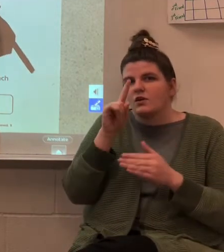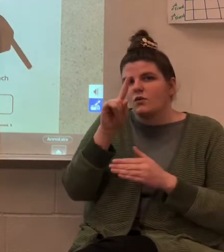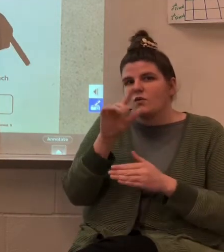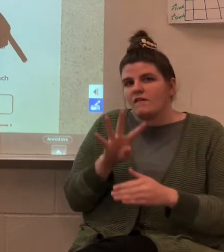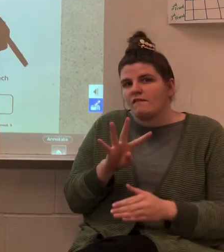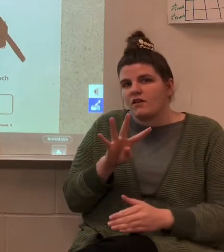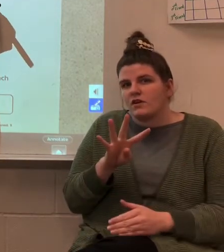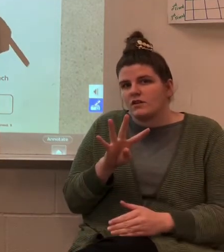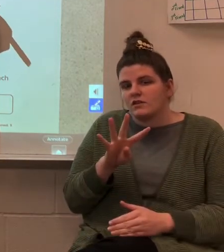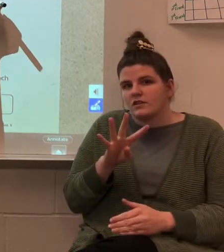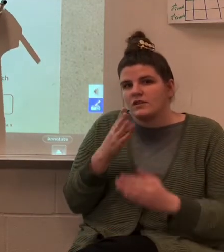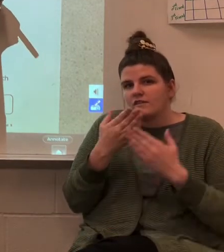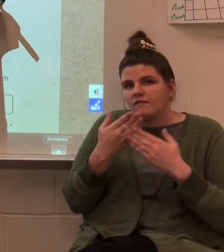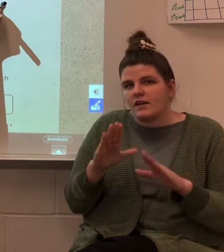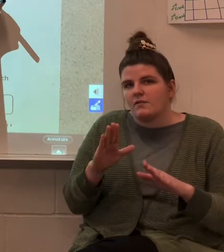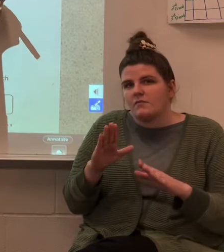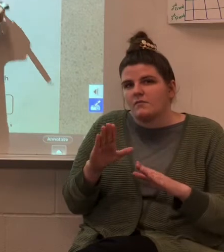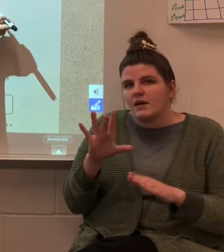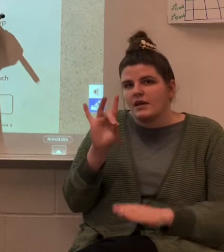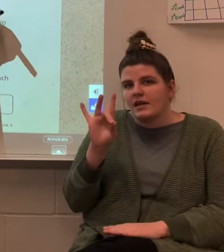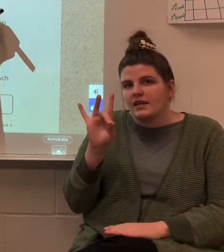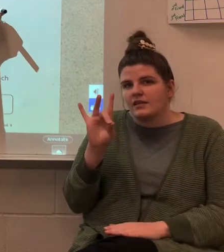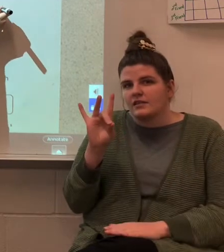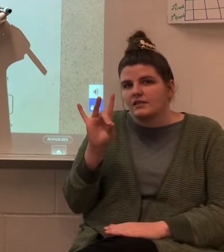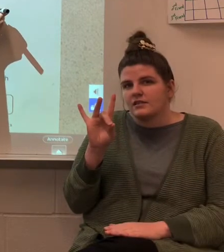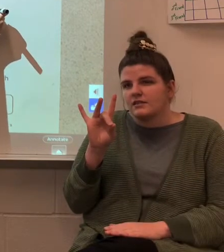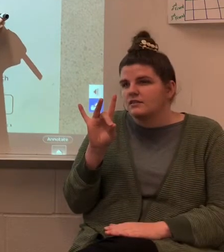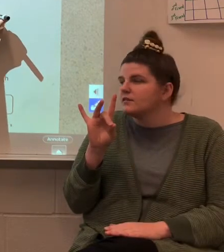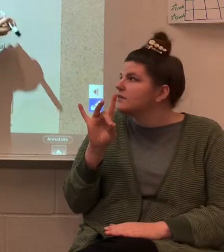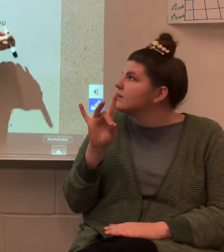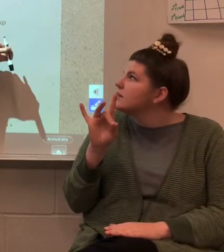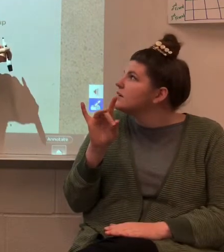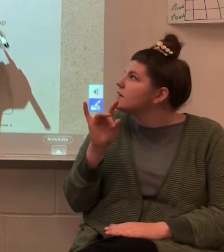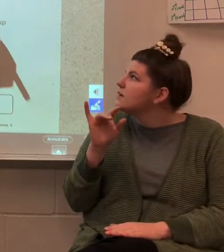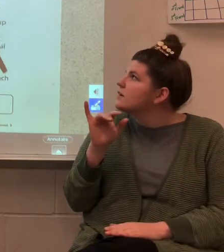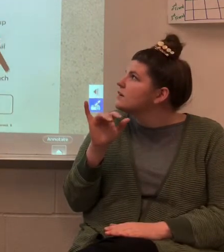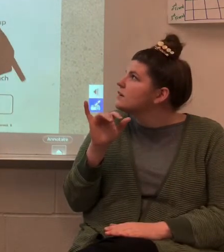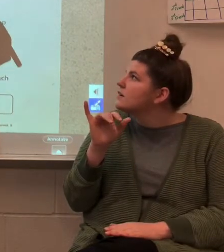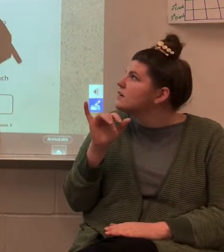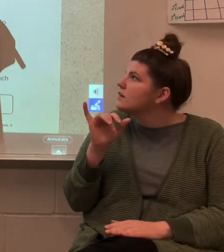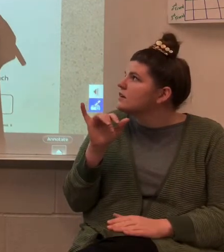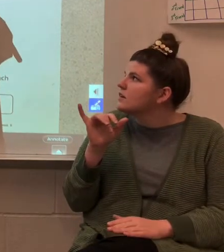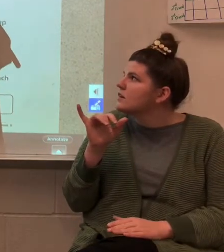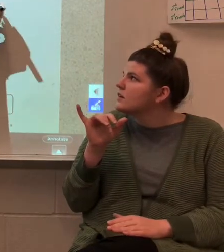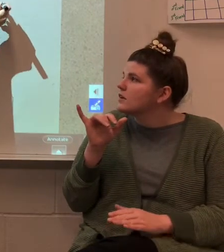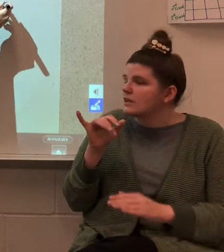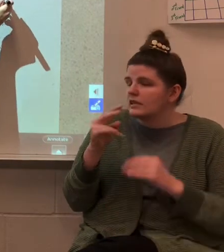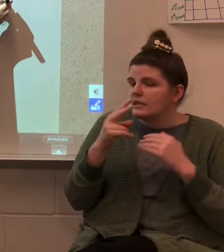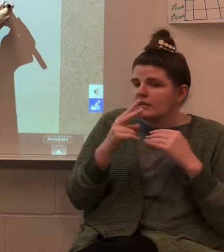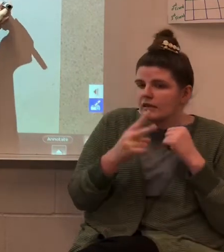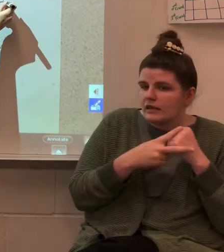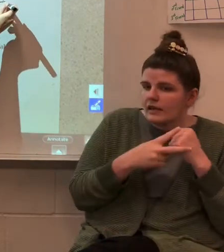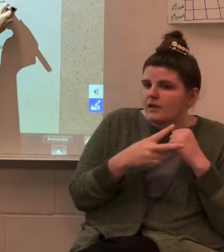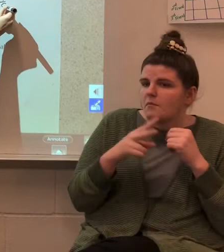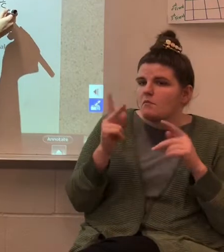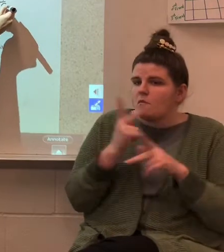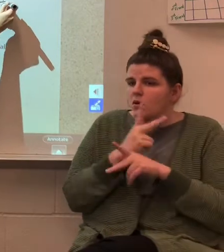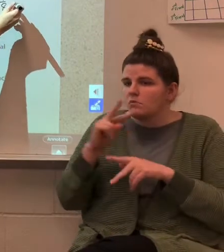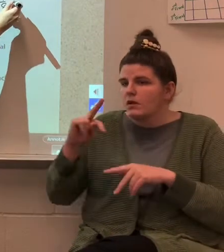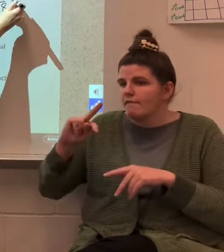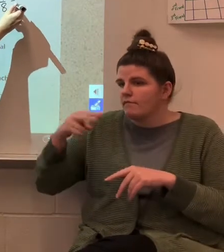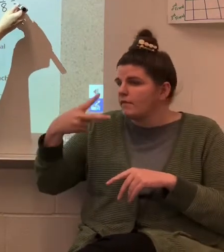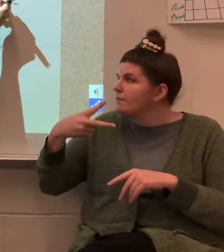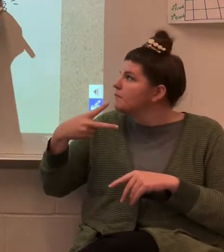1/4 divided by 8, which we would turn this into a whole number. Keep, multiply, flip,